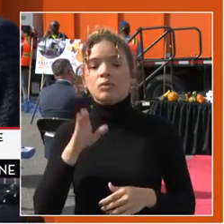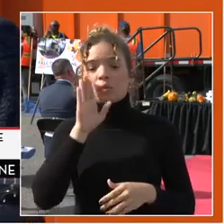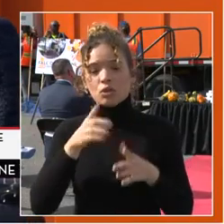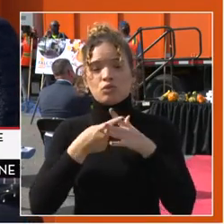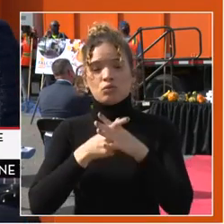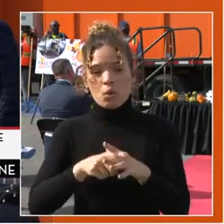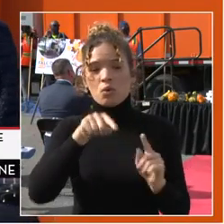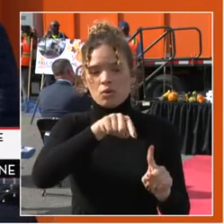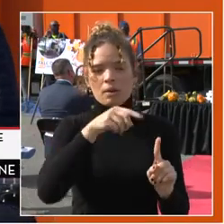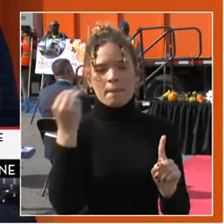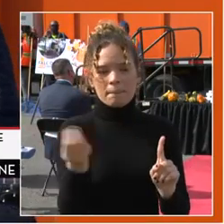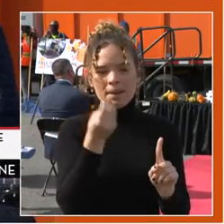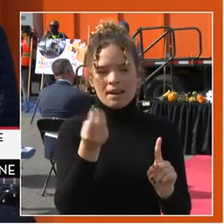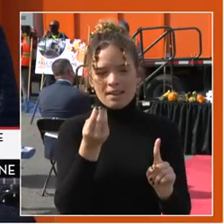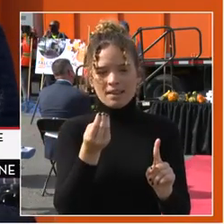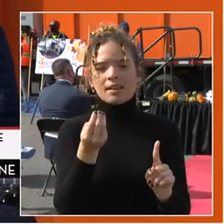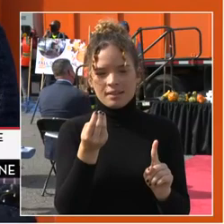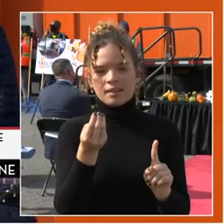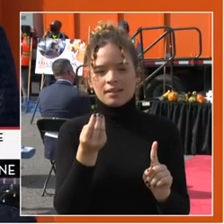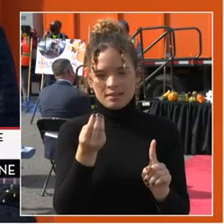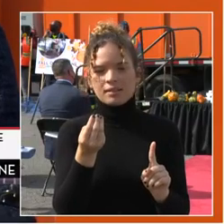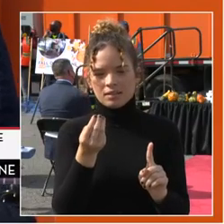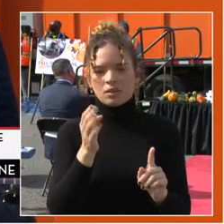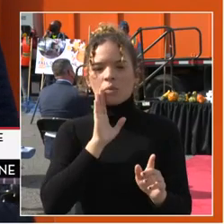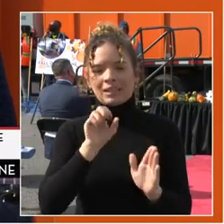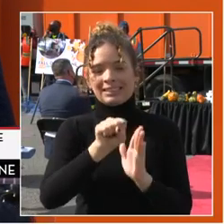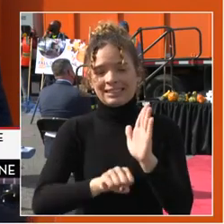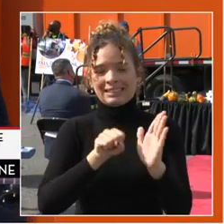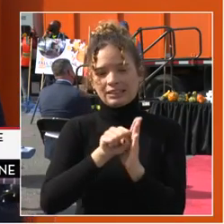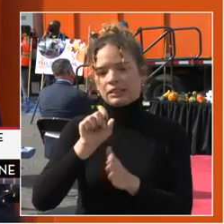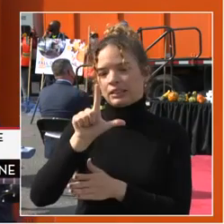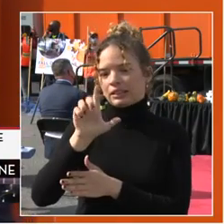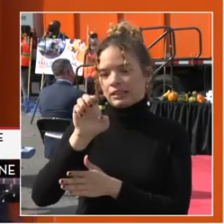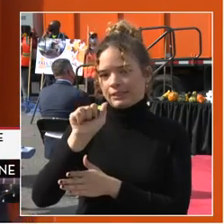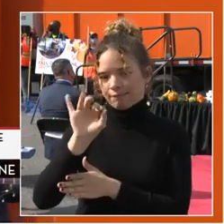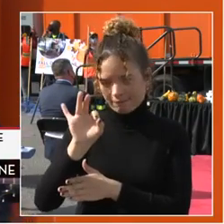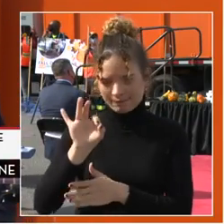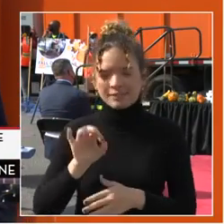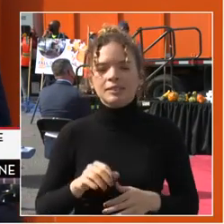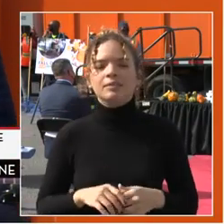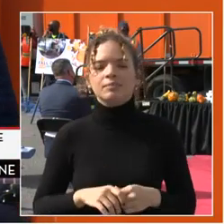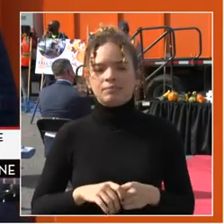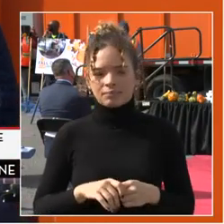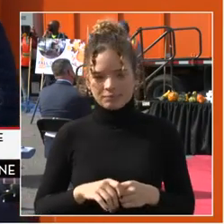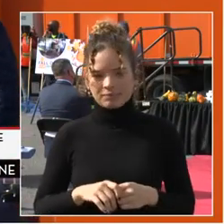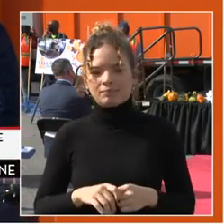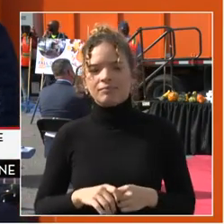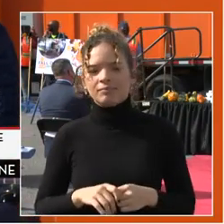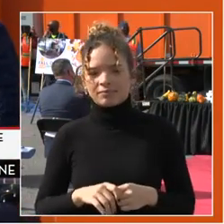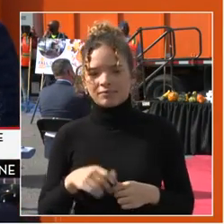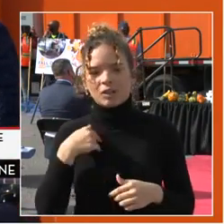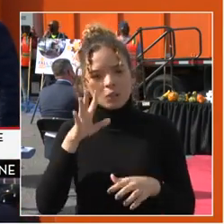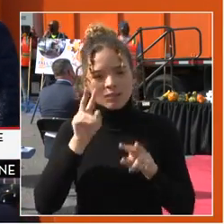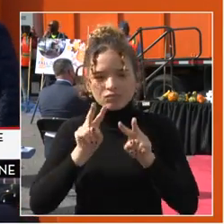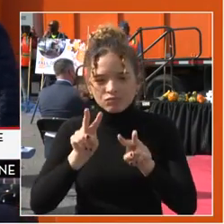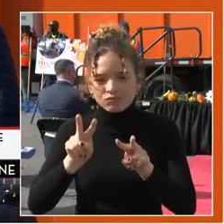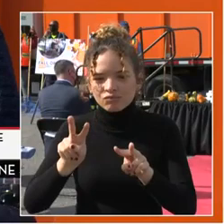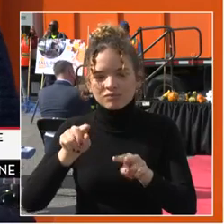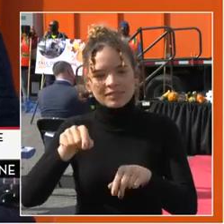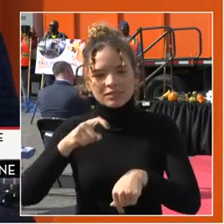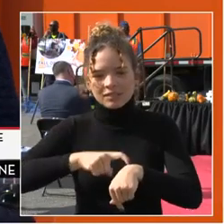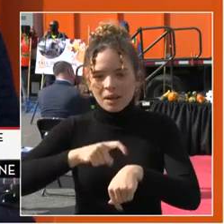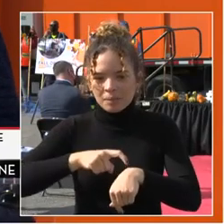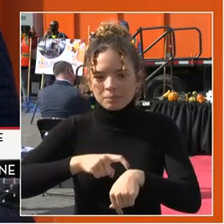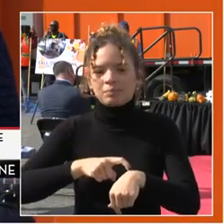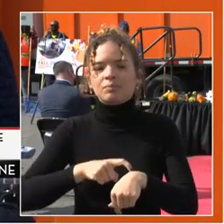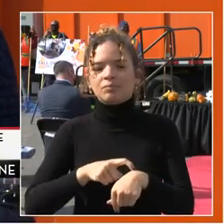So D.C. residents, look out for your time to rake your leaves out into the tree